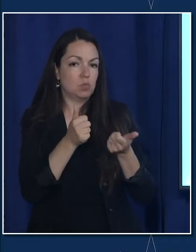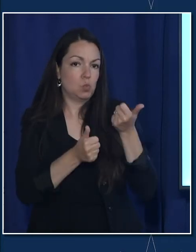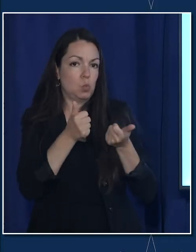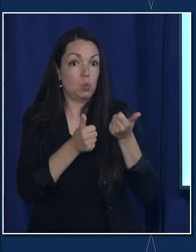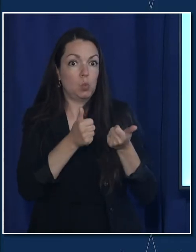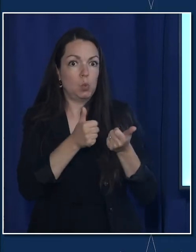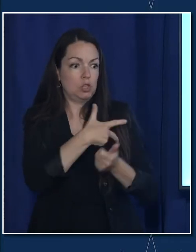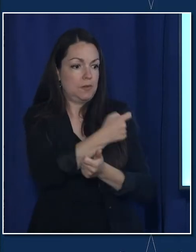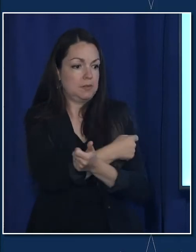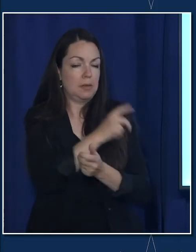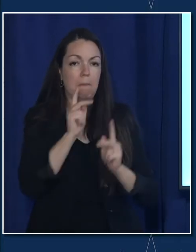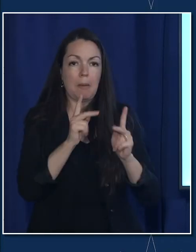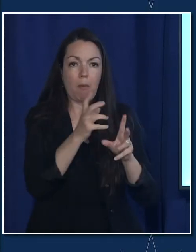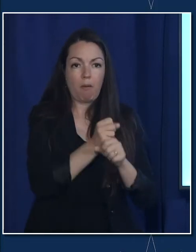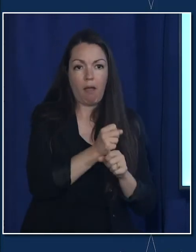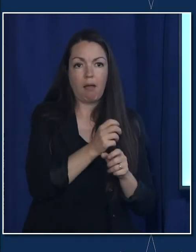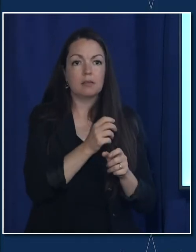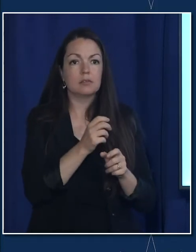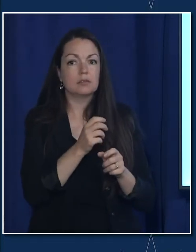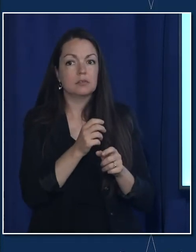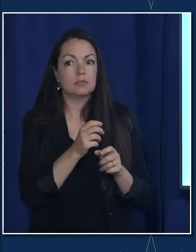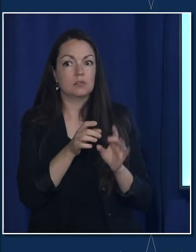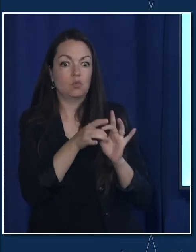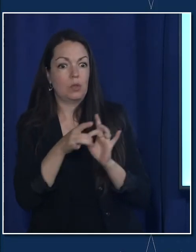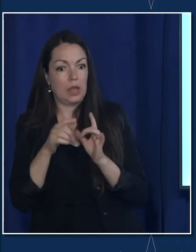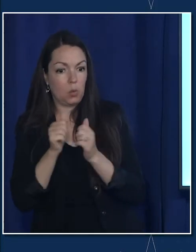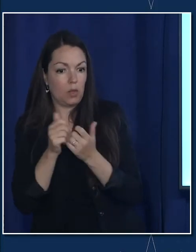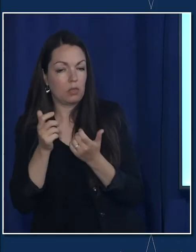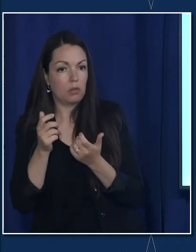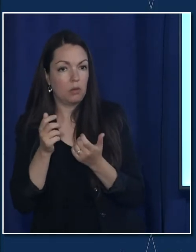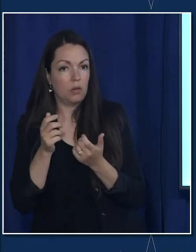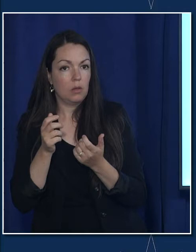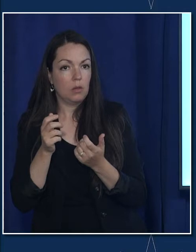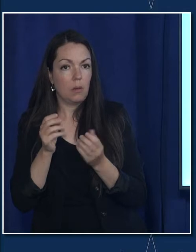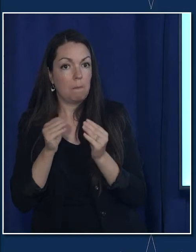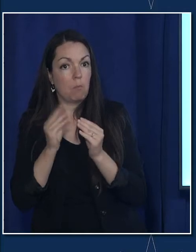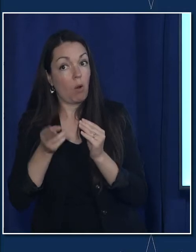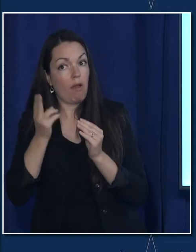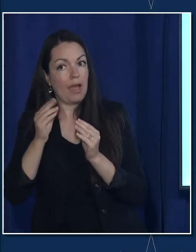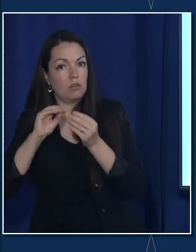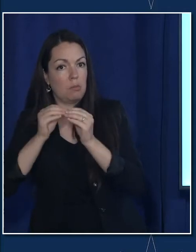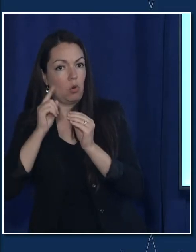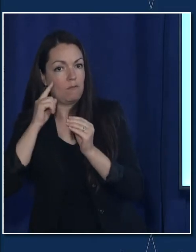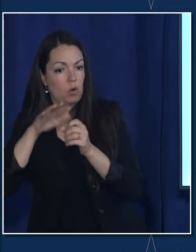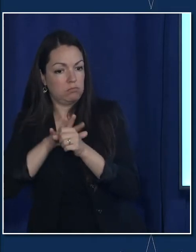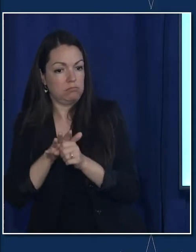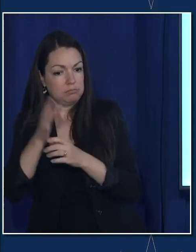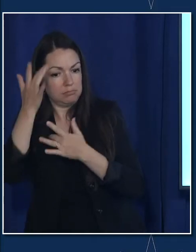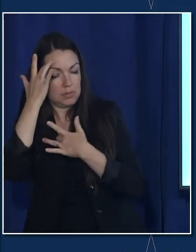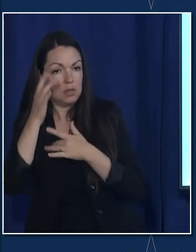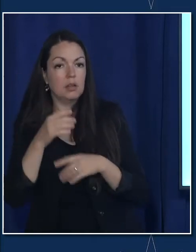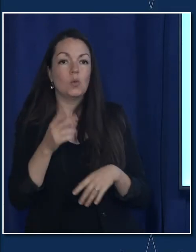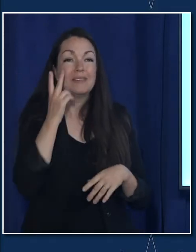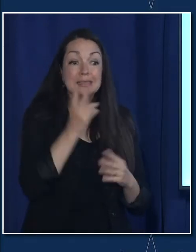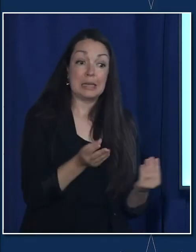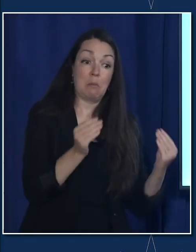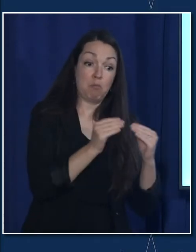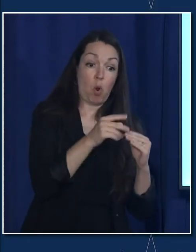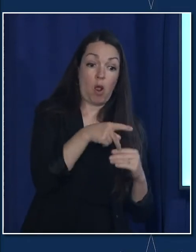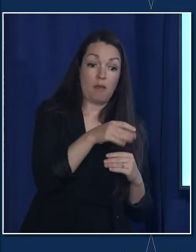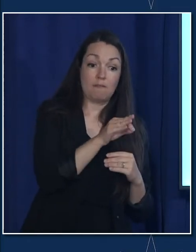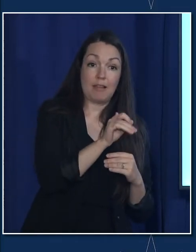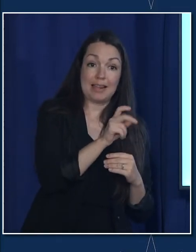you, for example, we have seen the highest number of breakthrough infections in Chicagoans who have gotten Pfizer, but that's because